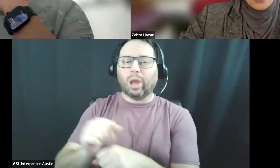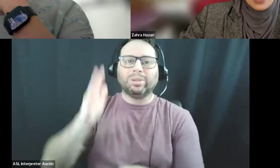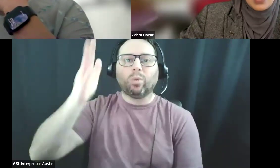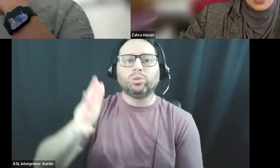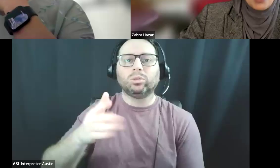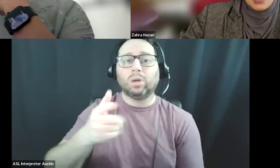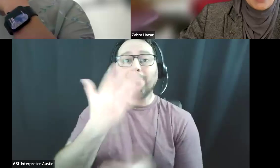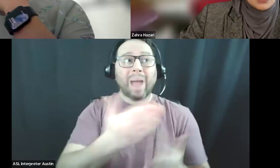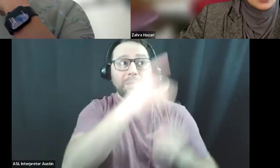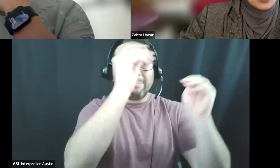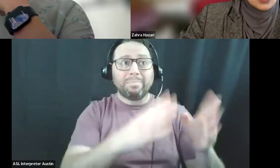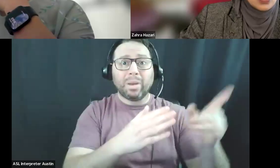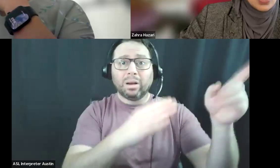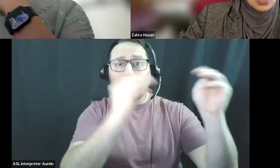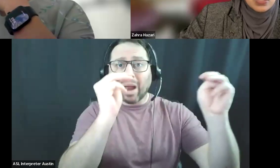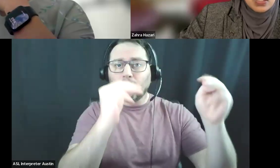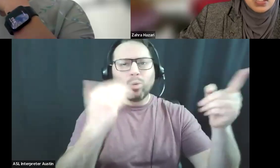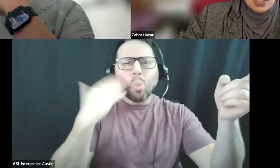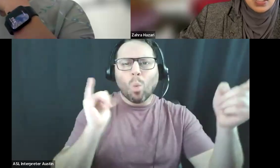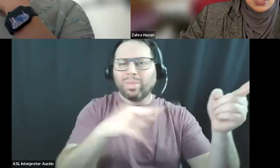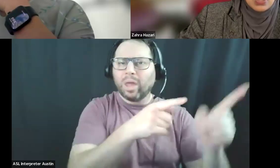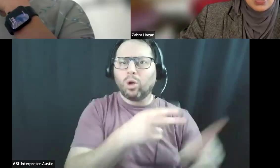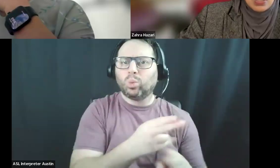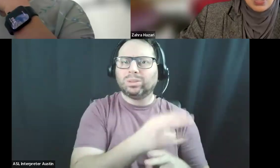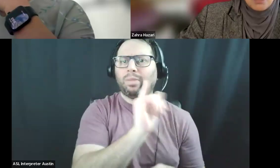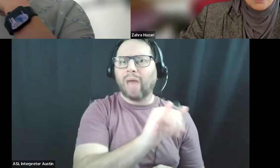knowing the effect that it would have on these junior students.